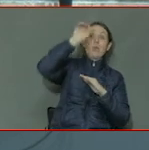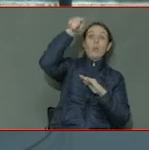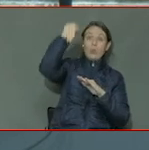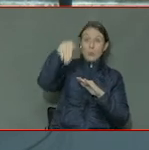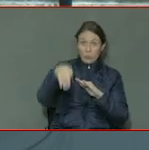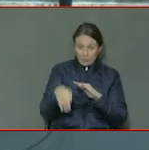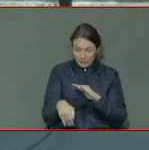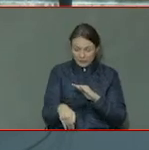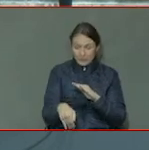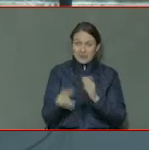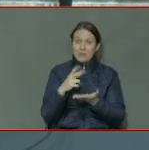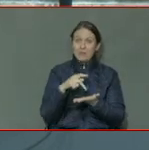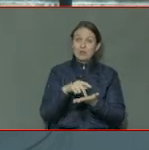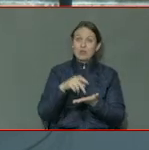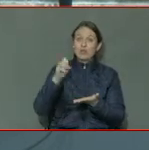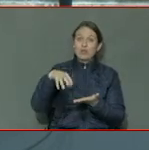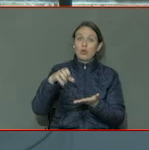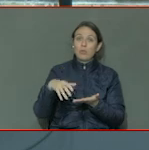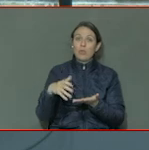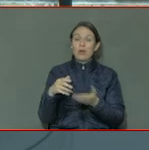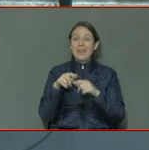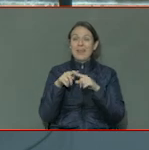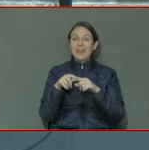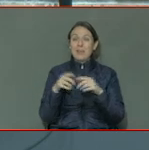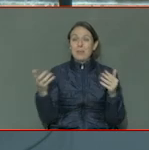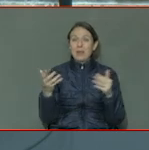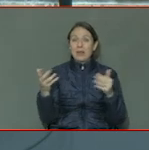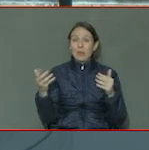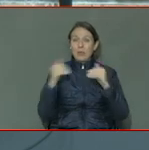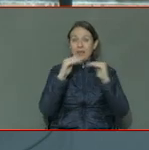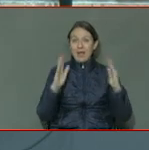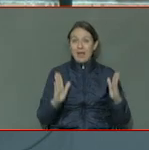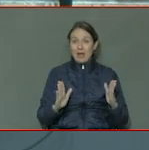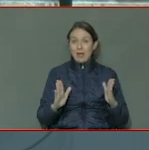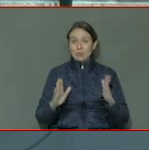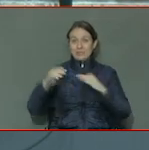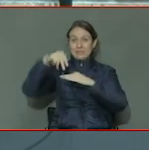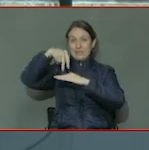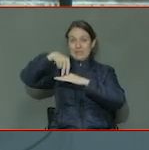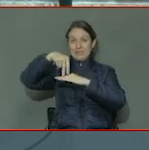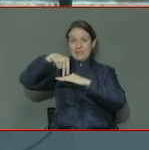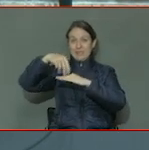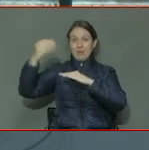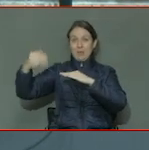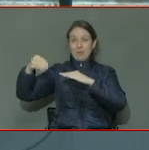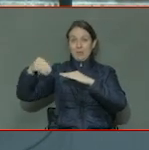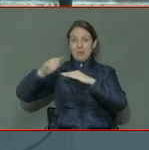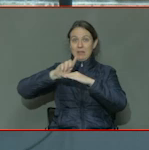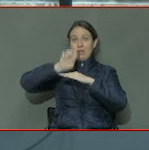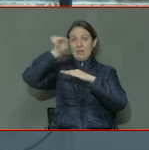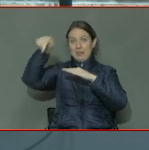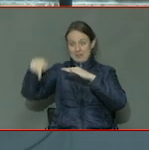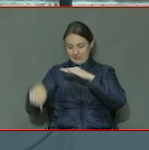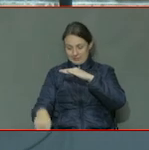Determine the position of the ball relative to the edge of the roof. So I must tell that I'm on my way down. So that's